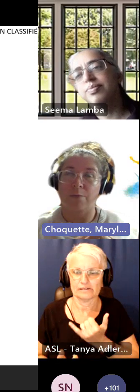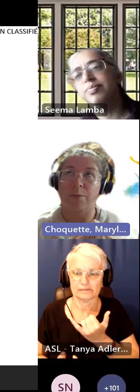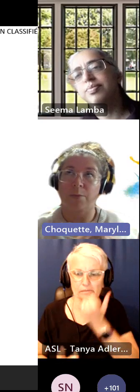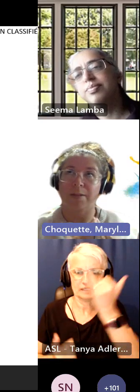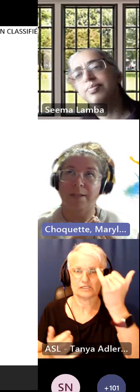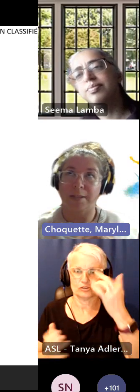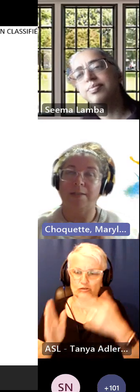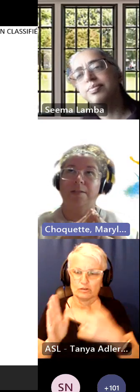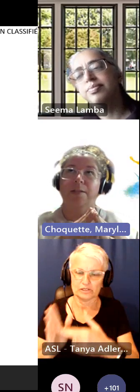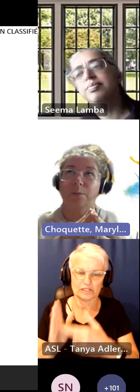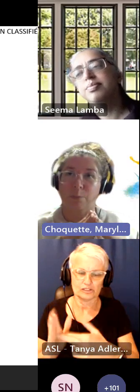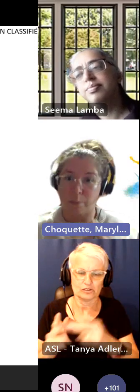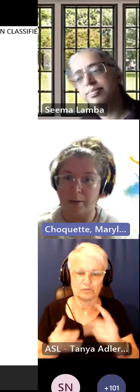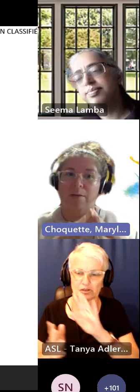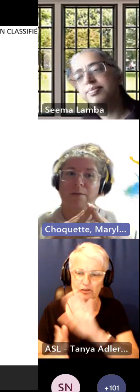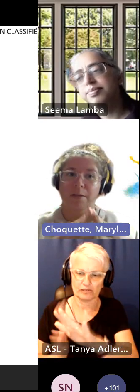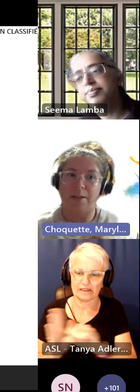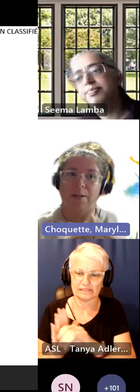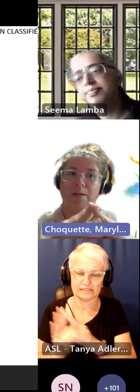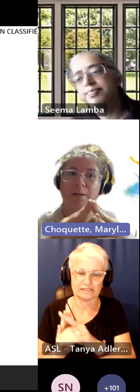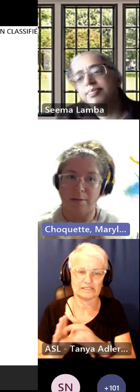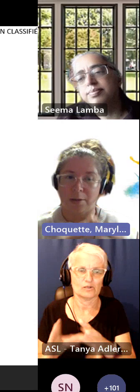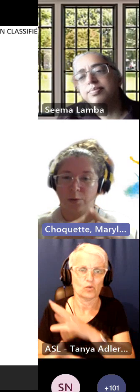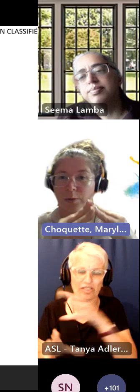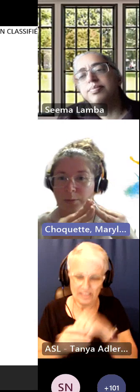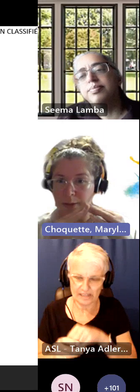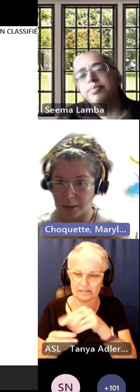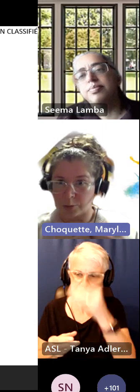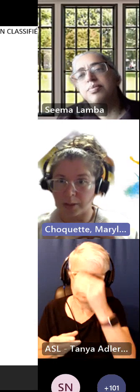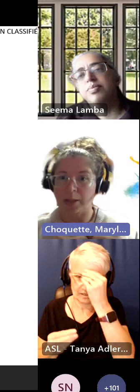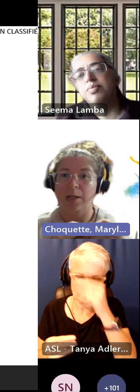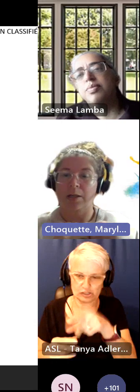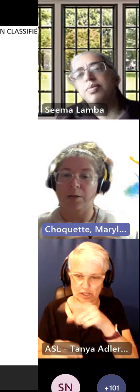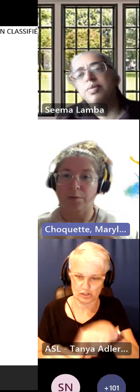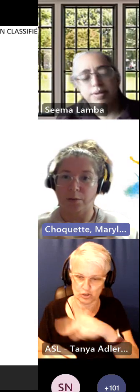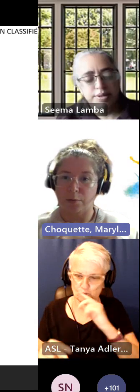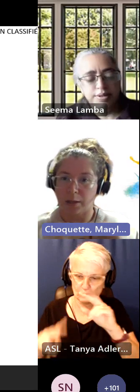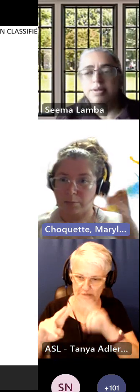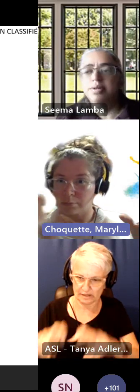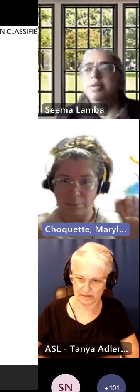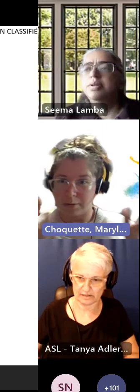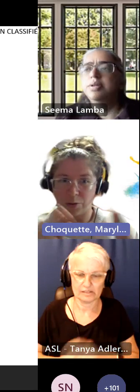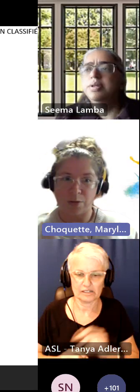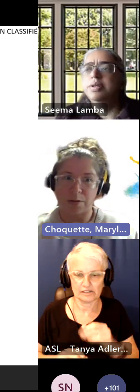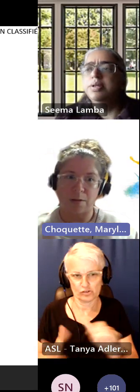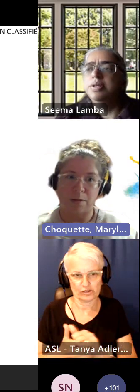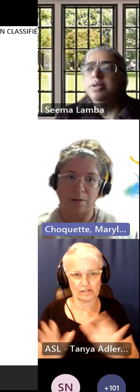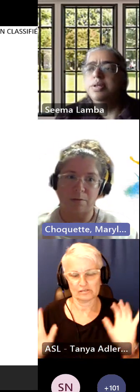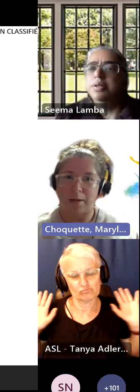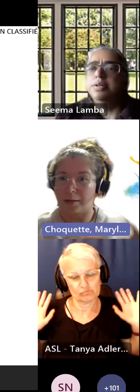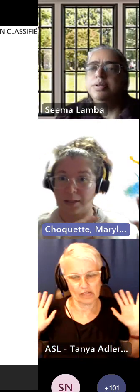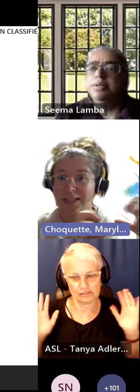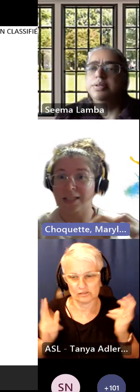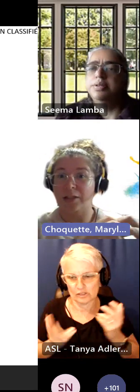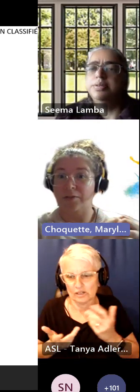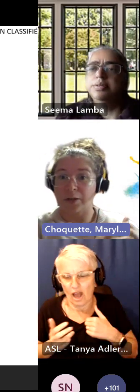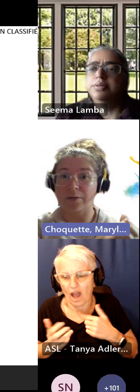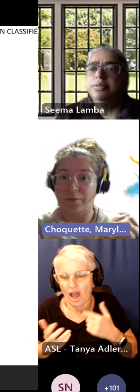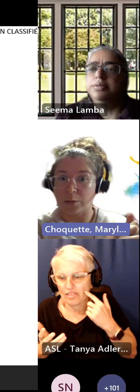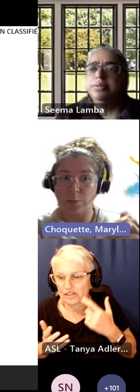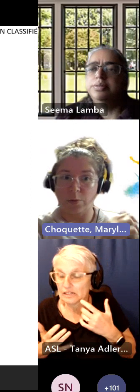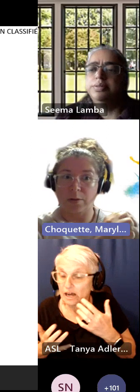misrepresentation of people's identity within the data that you will be capturing if you do that. Just I think